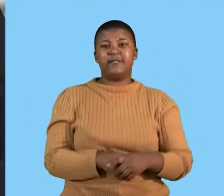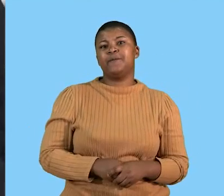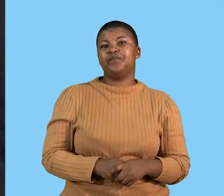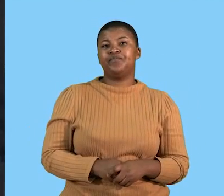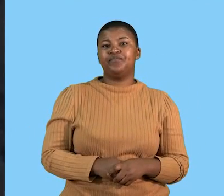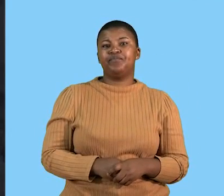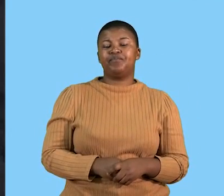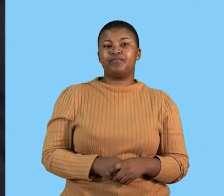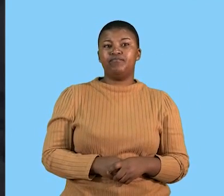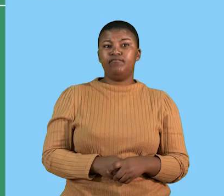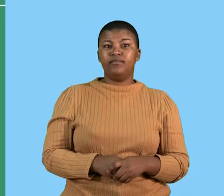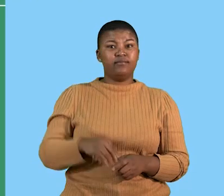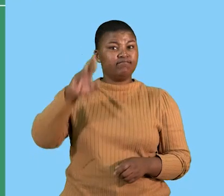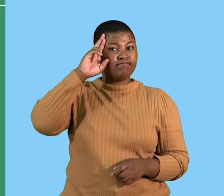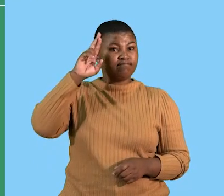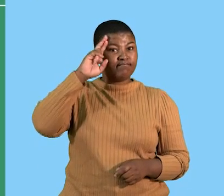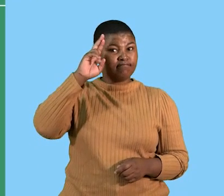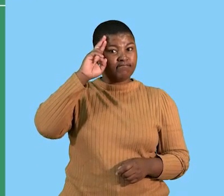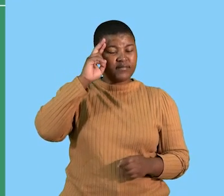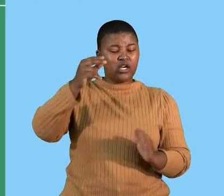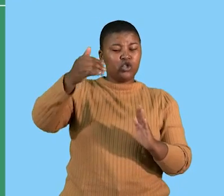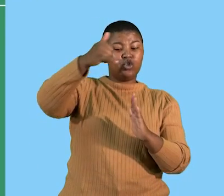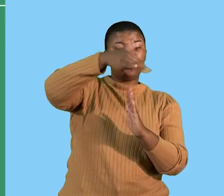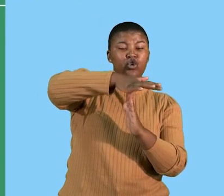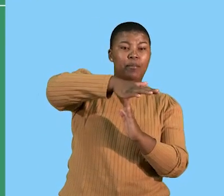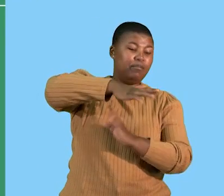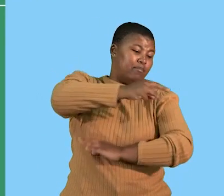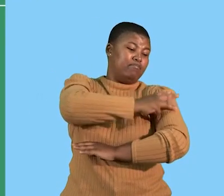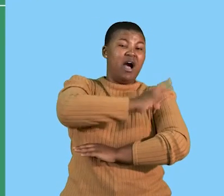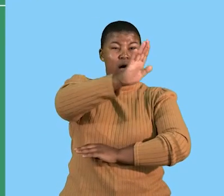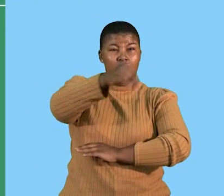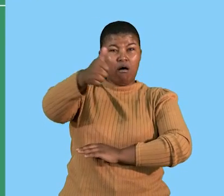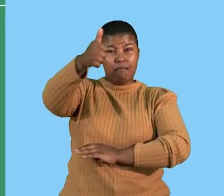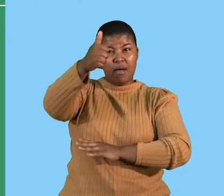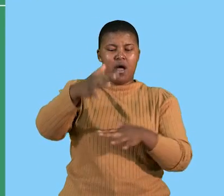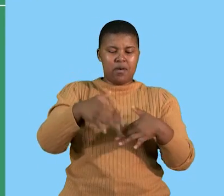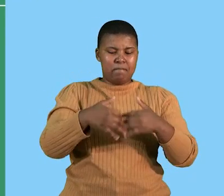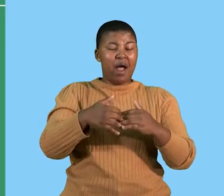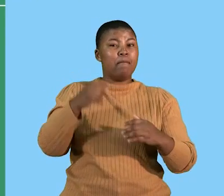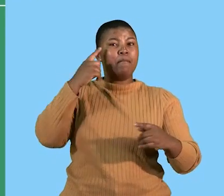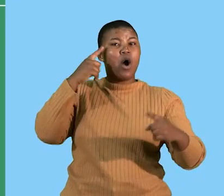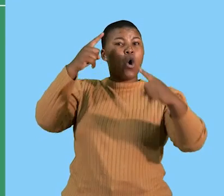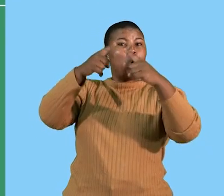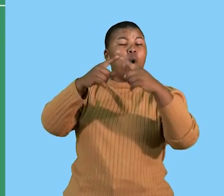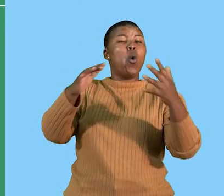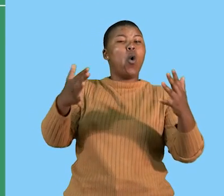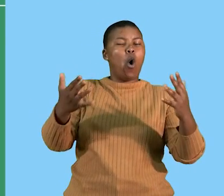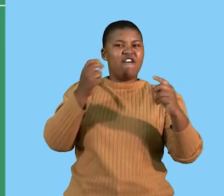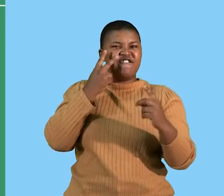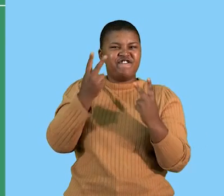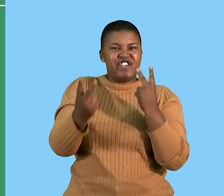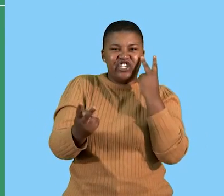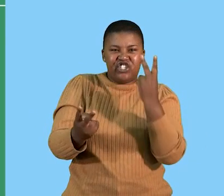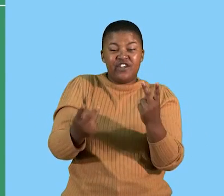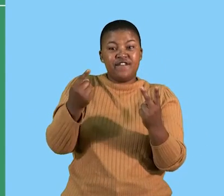top management, we said that our top management, they make the goals or the vision for the